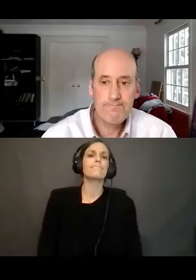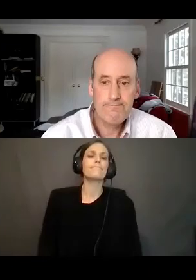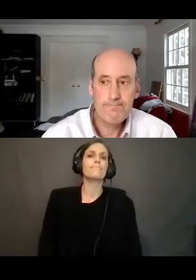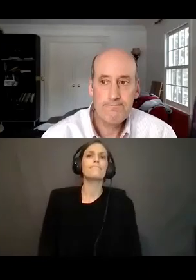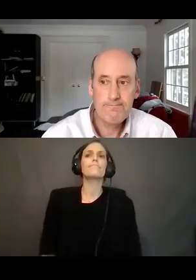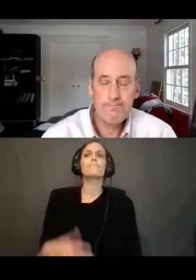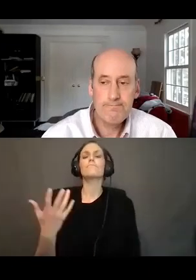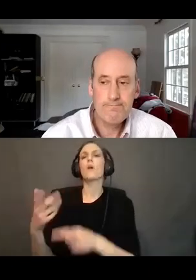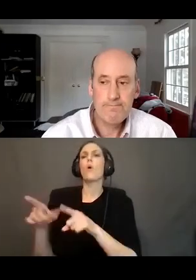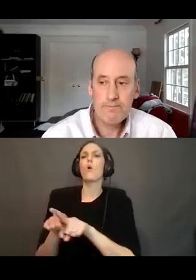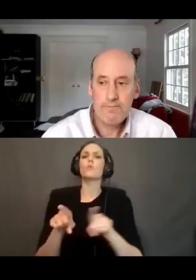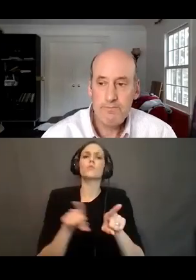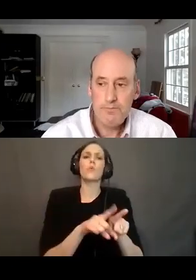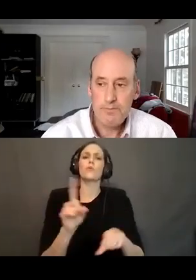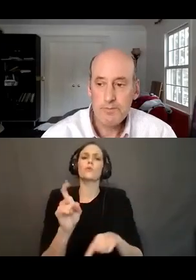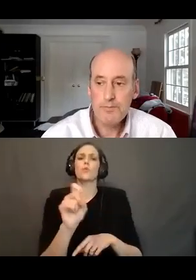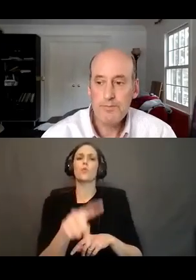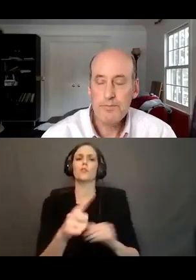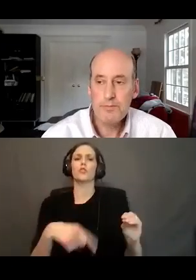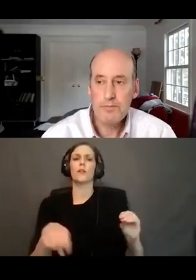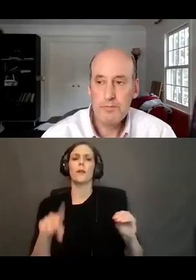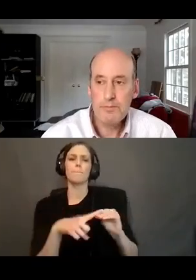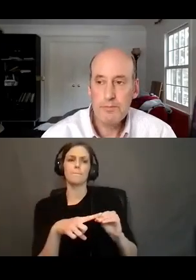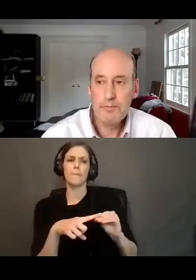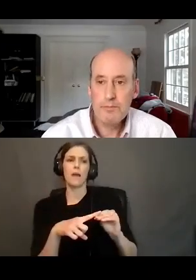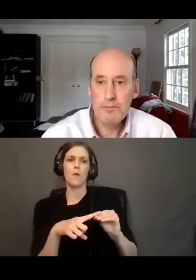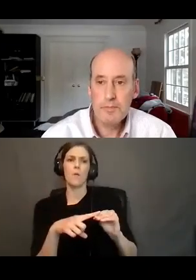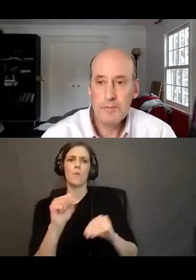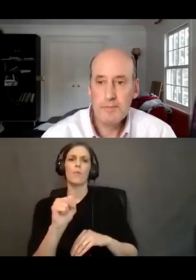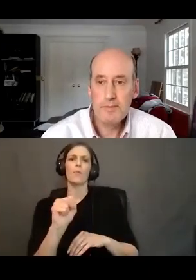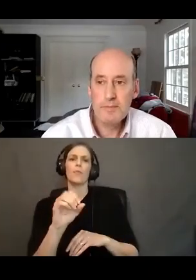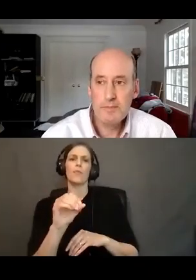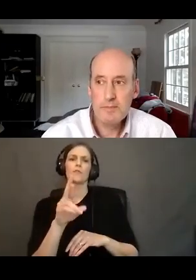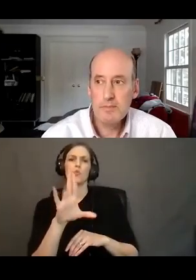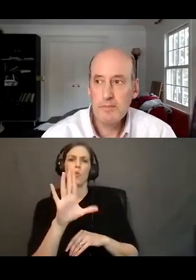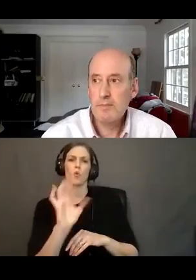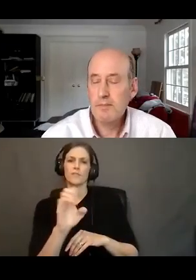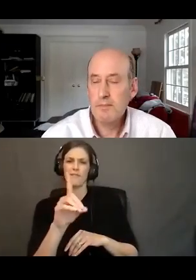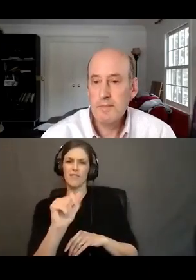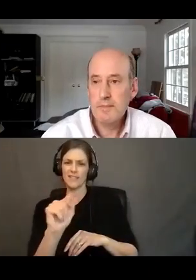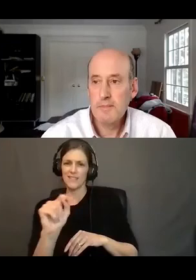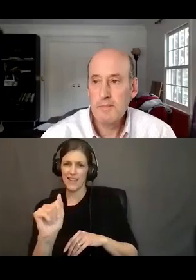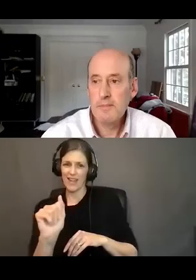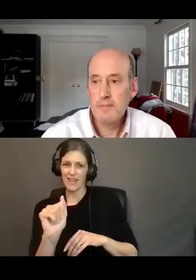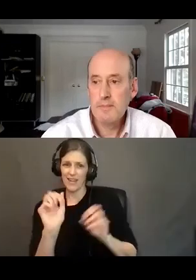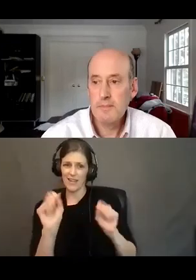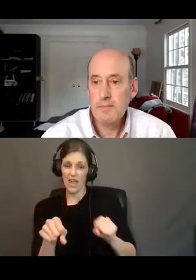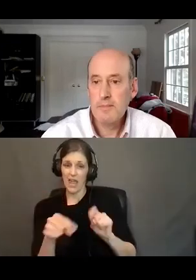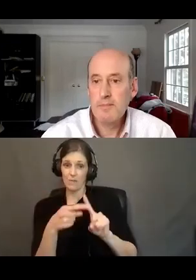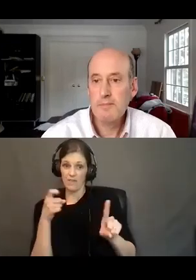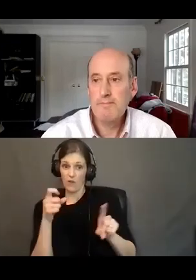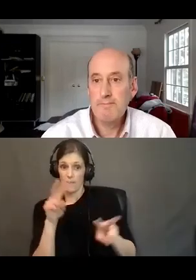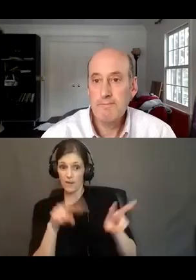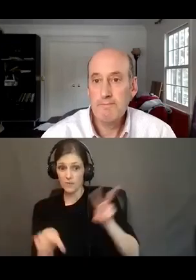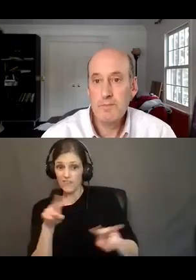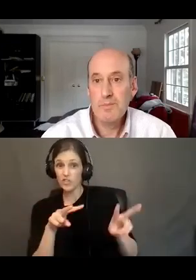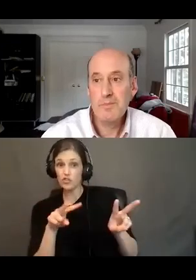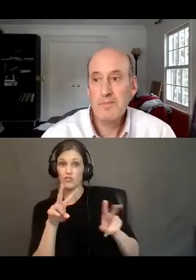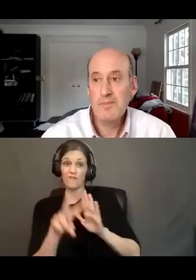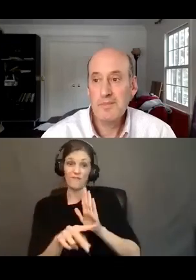And also there's a question about the source of the data. Can this be from one's own observation, from